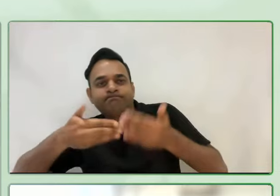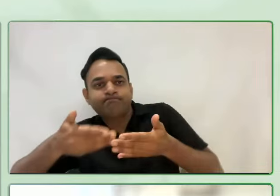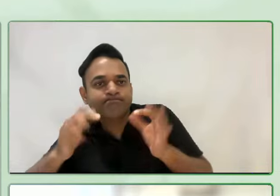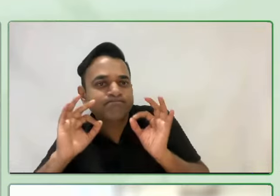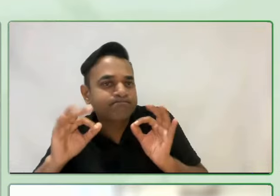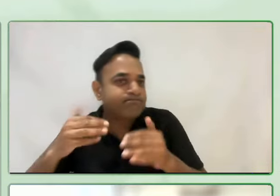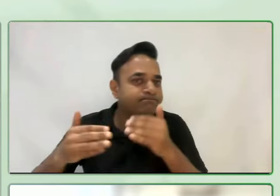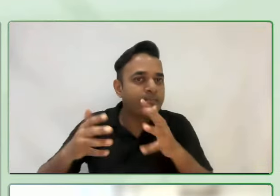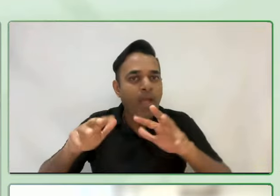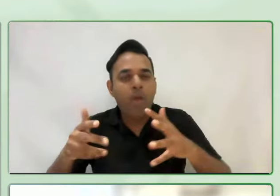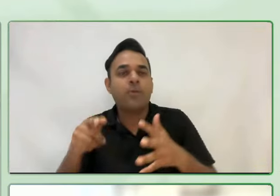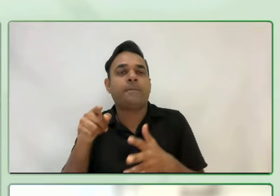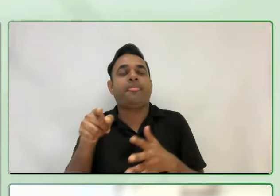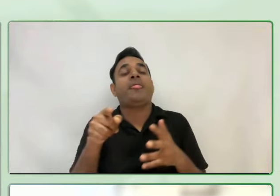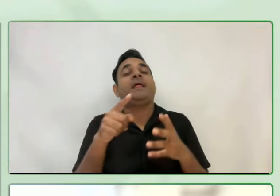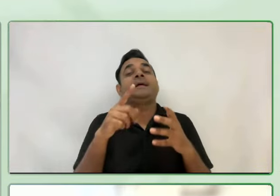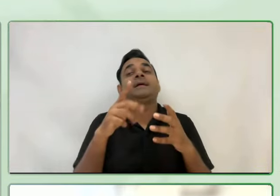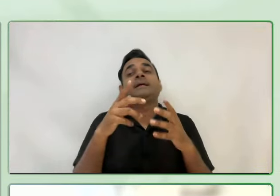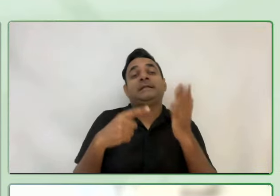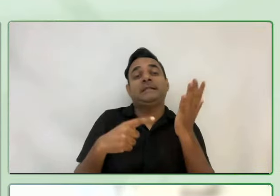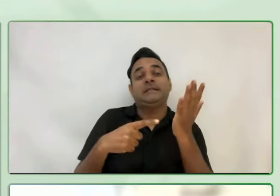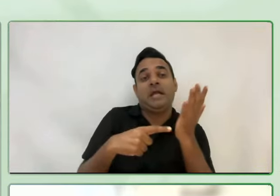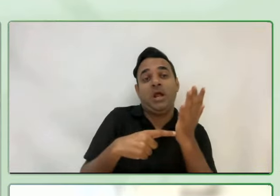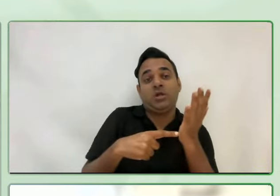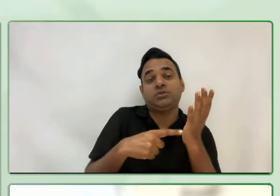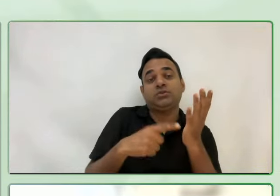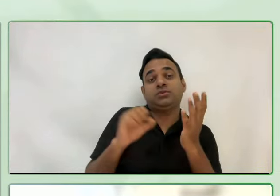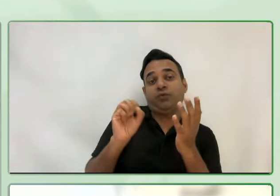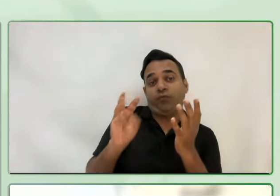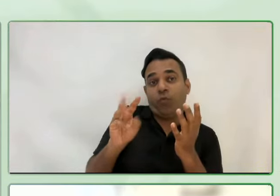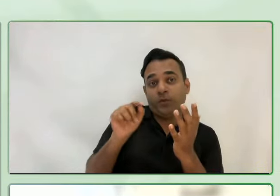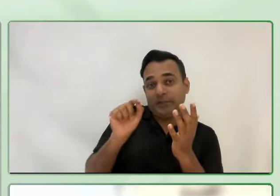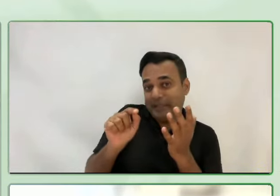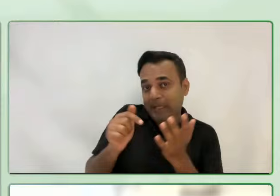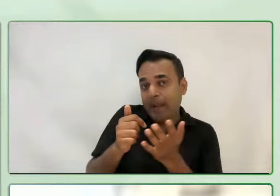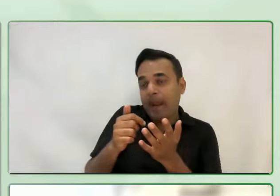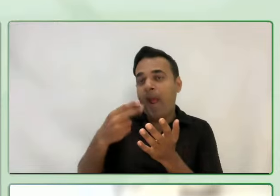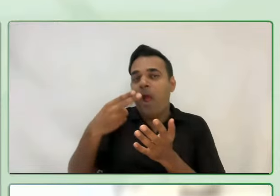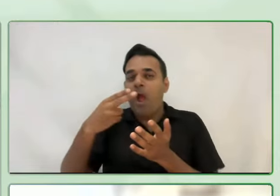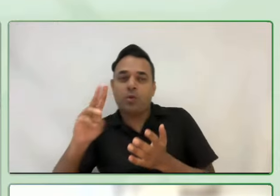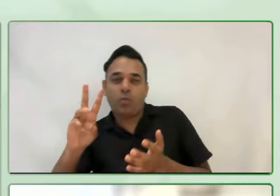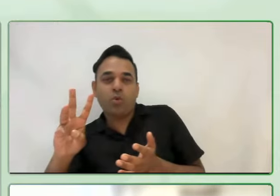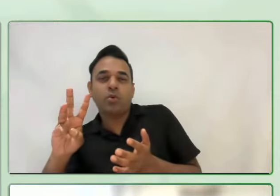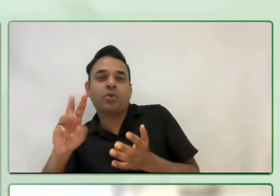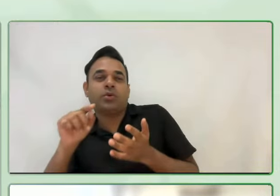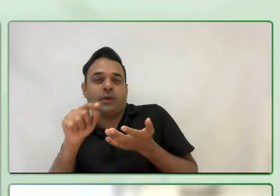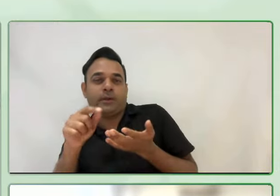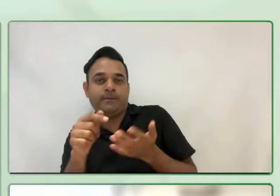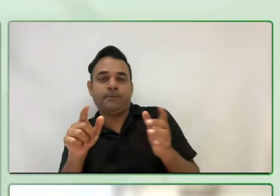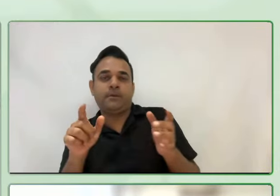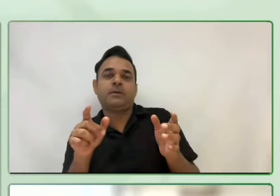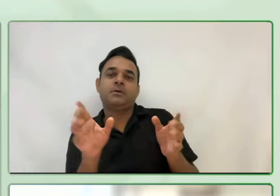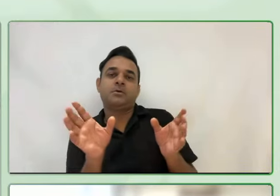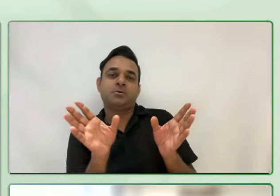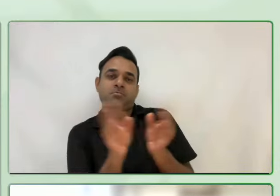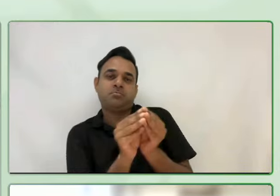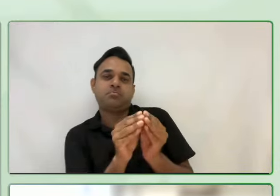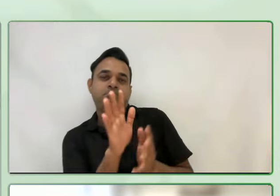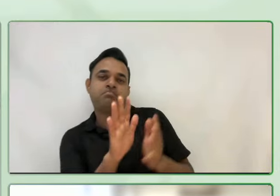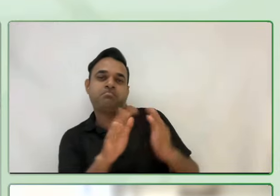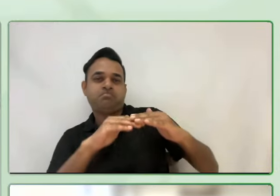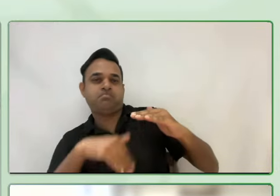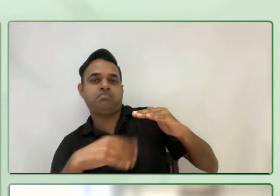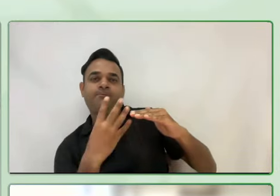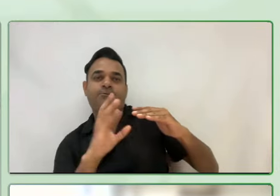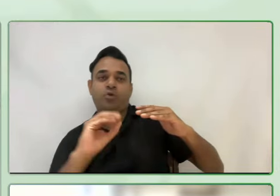coaching, including the assistive software and maybe coping strategies. These are very affordable costs that will